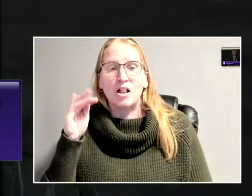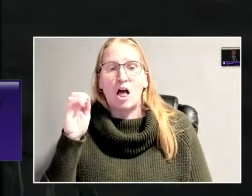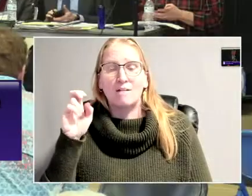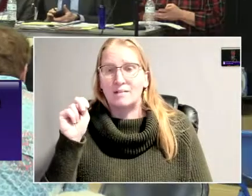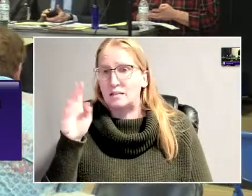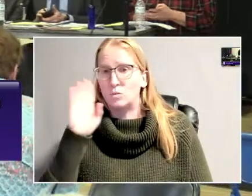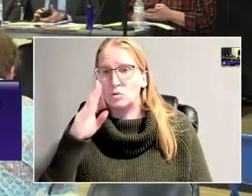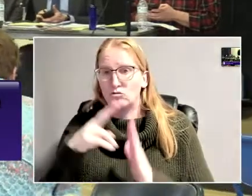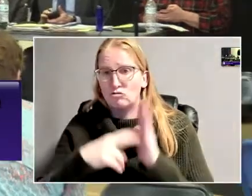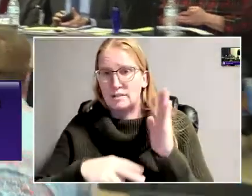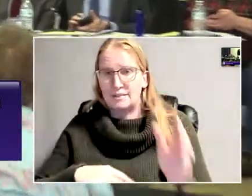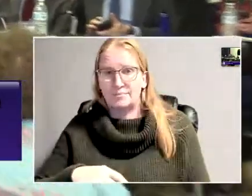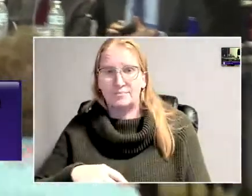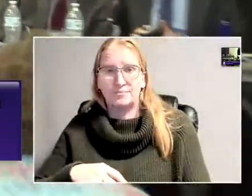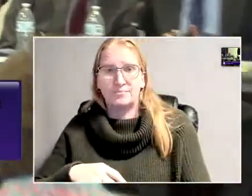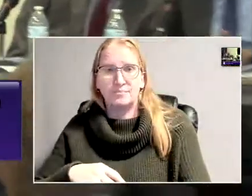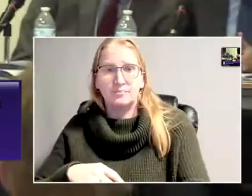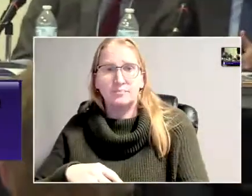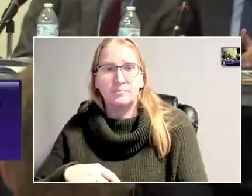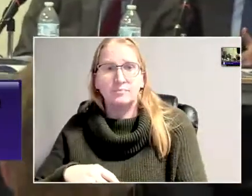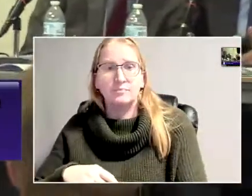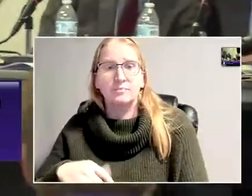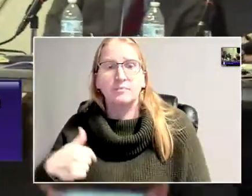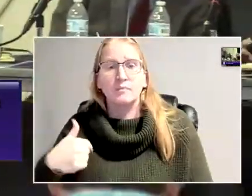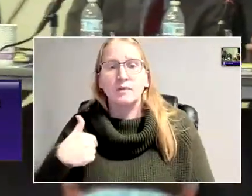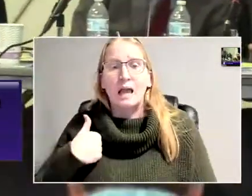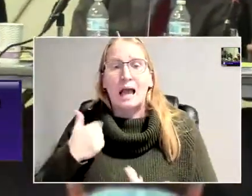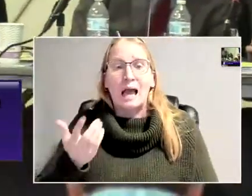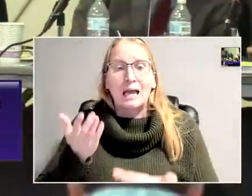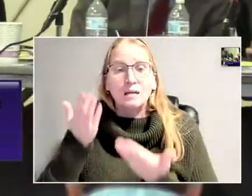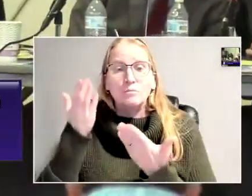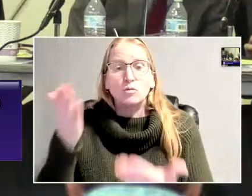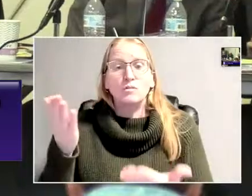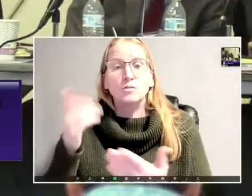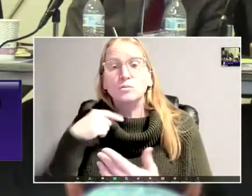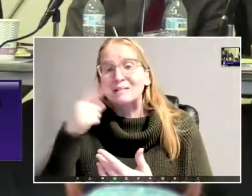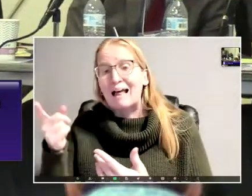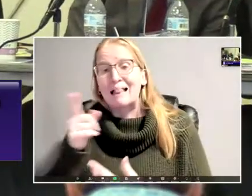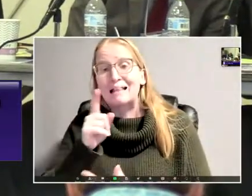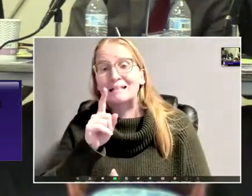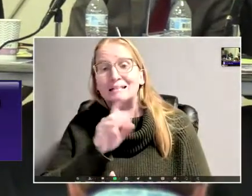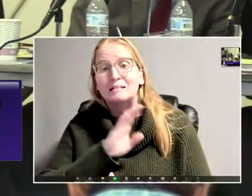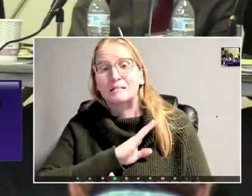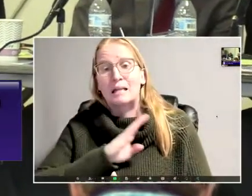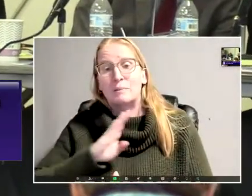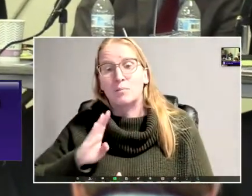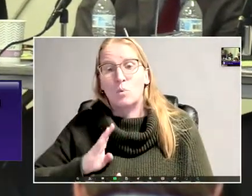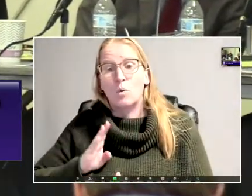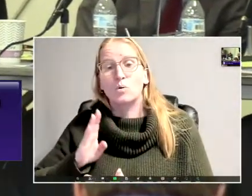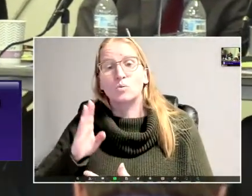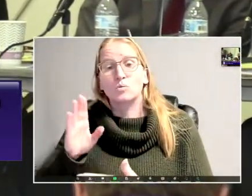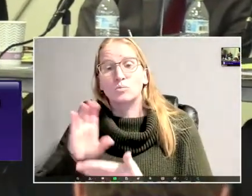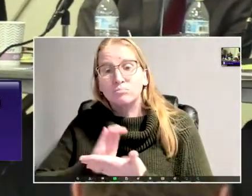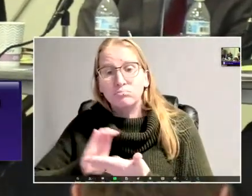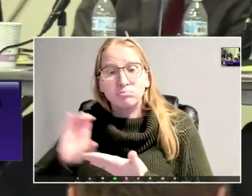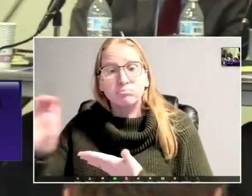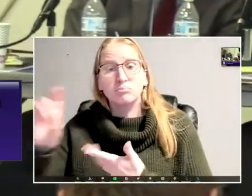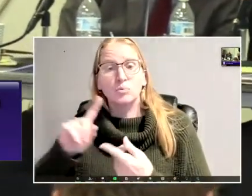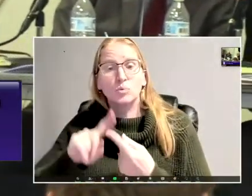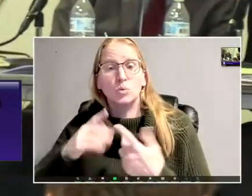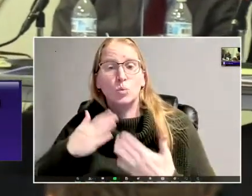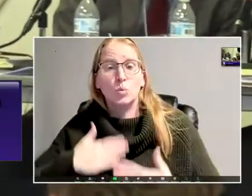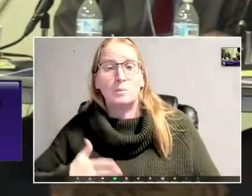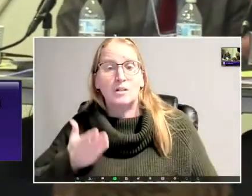moderator I move to direct the select board to allocate to Human Services funding in the